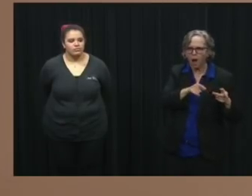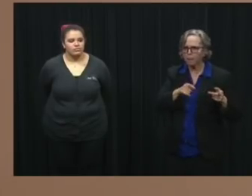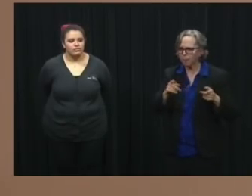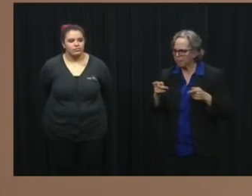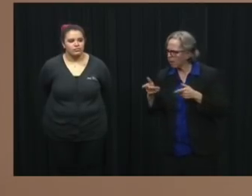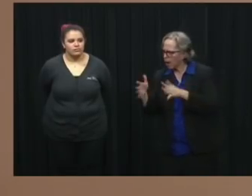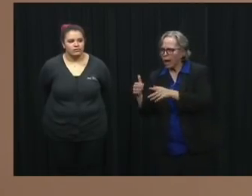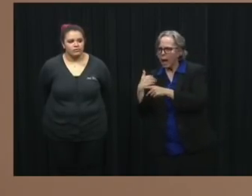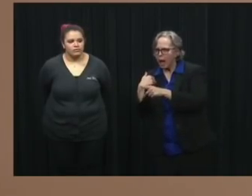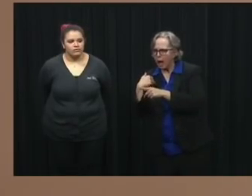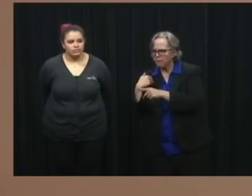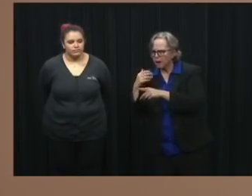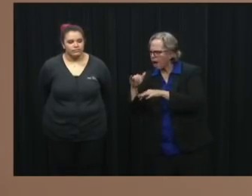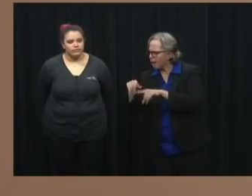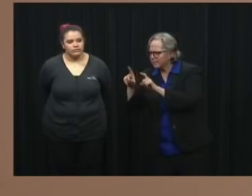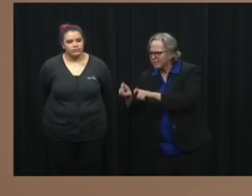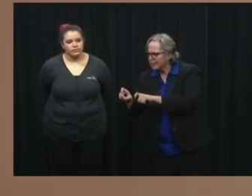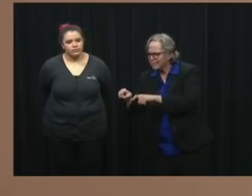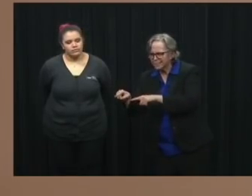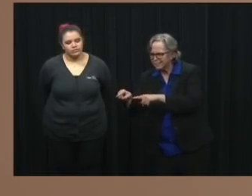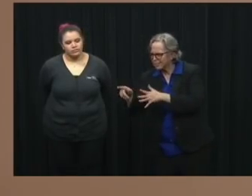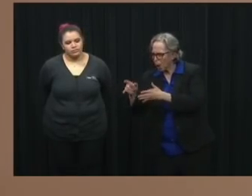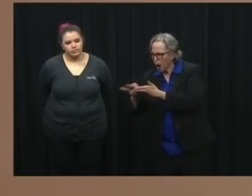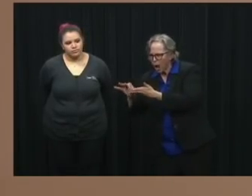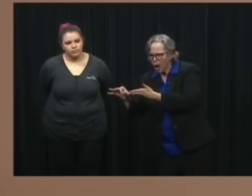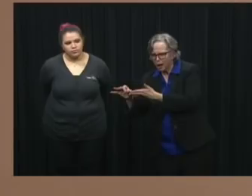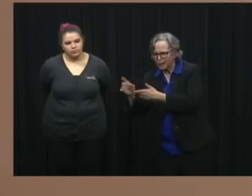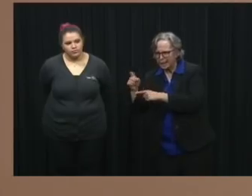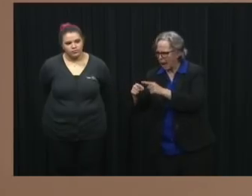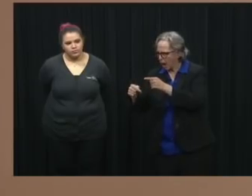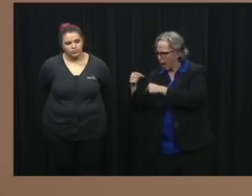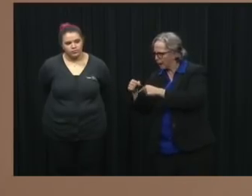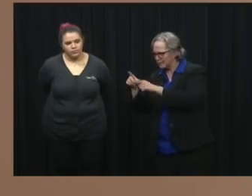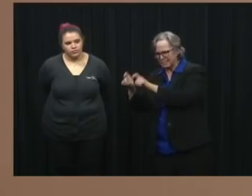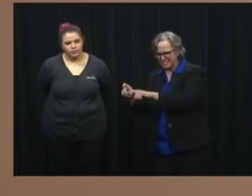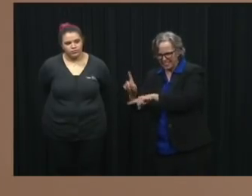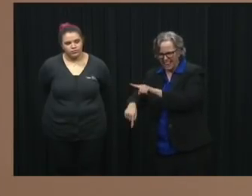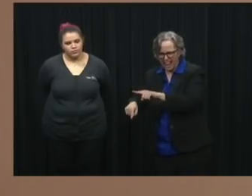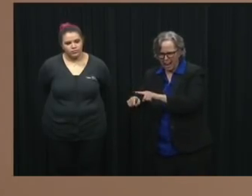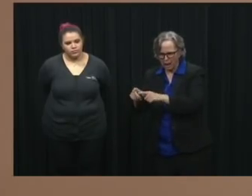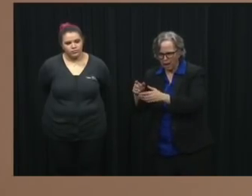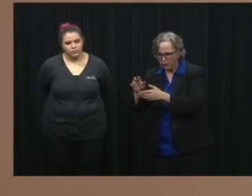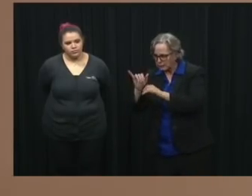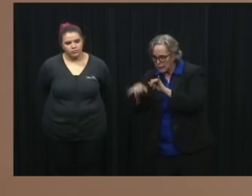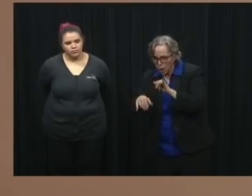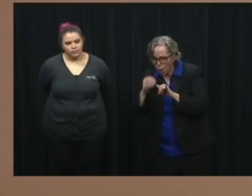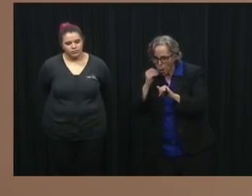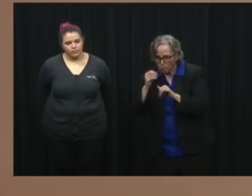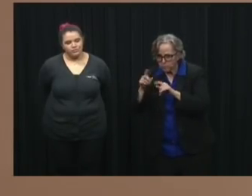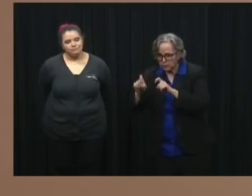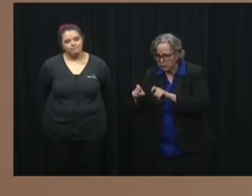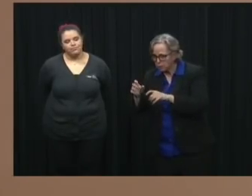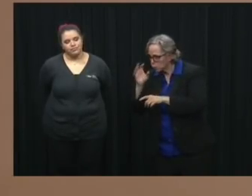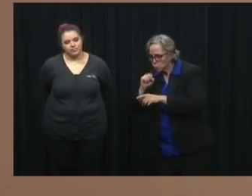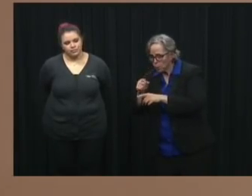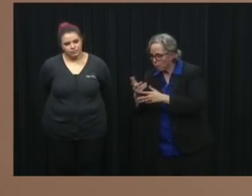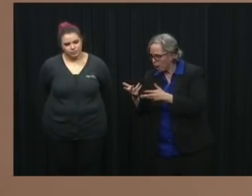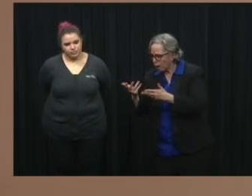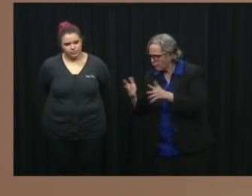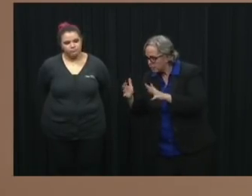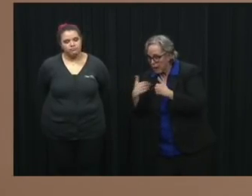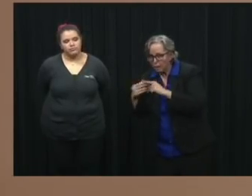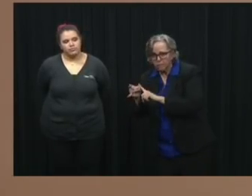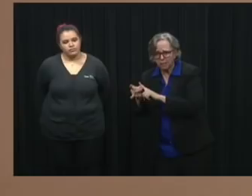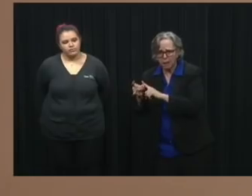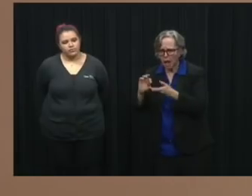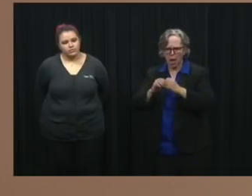tested, and like we know, we can't test most people, they're staying at home, have it, and we're assuming they have it. So those numbers aren't super helpful,